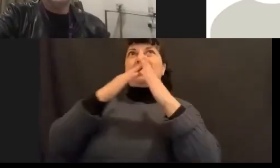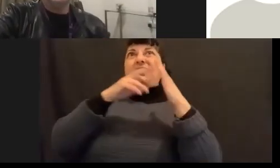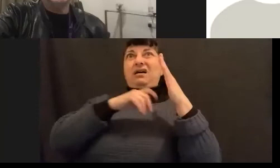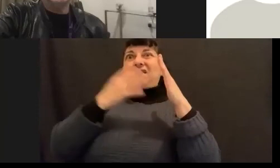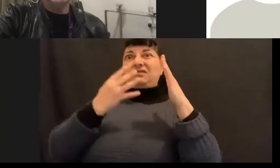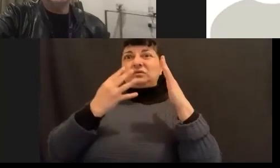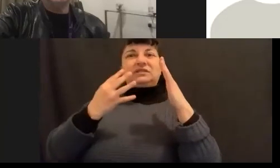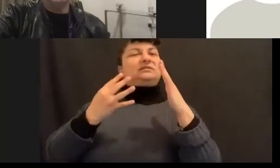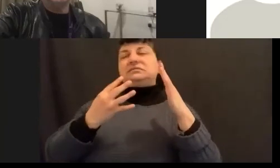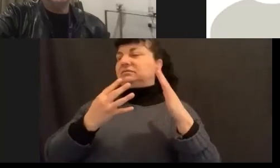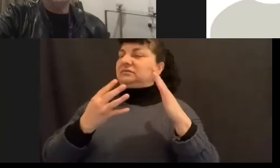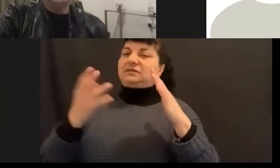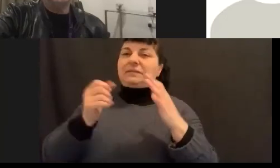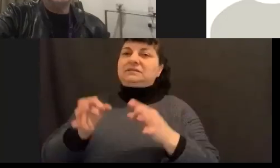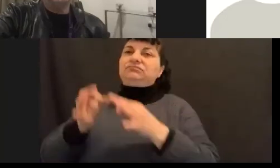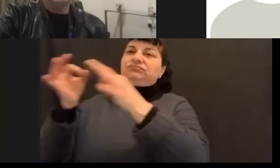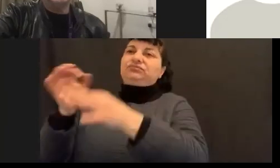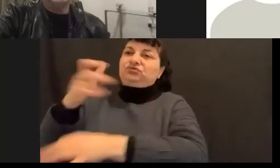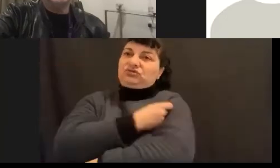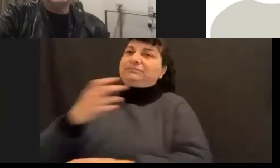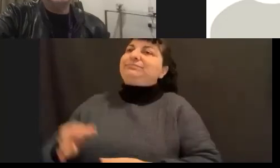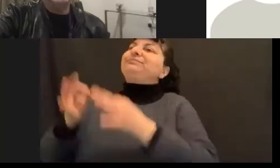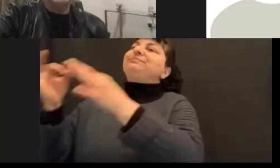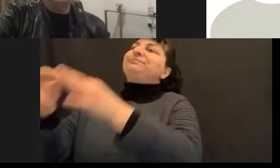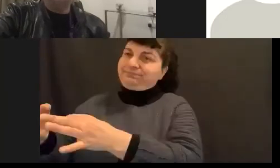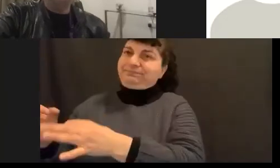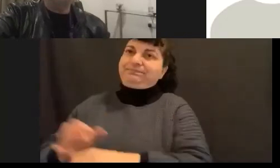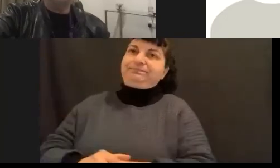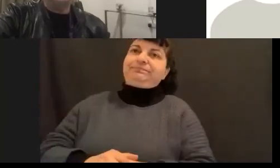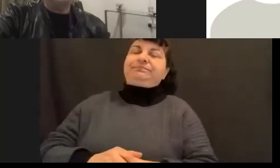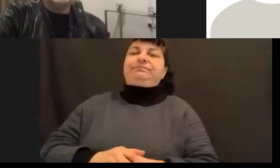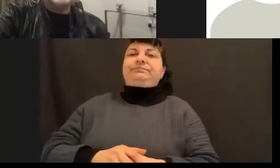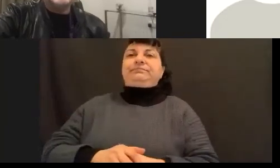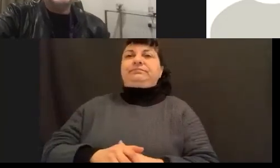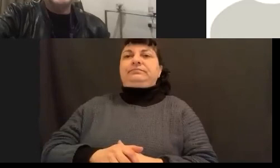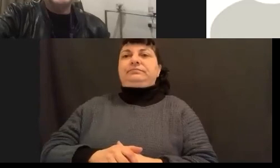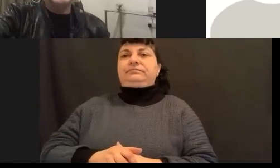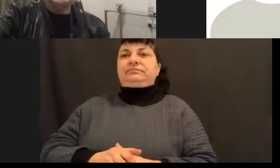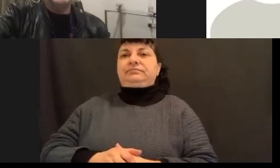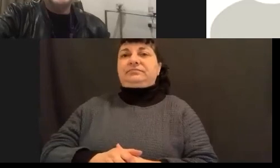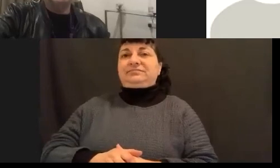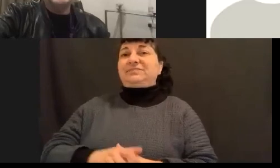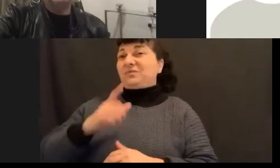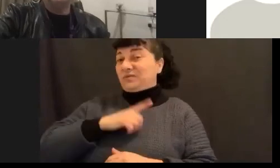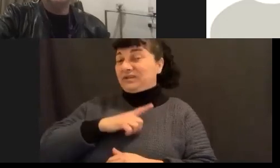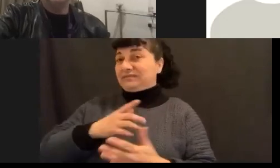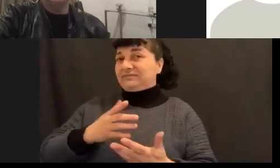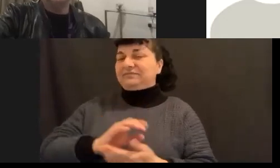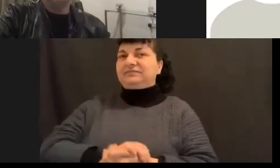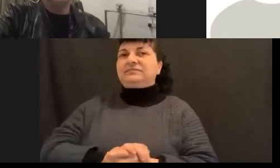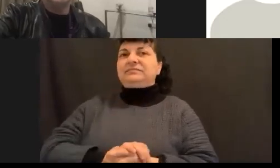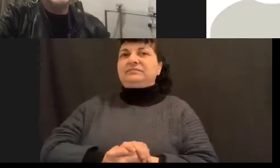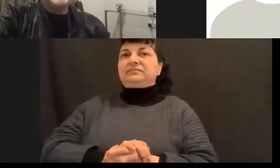going and get vaccinated, because that then takes out the vaccination team. And the problem with COVID is although most people do